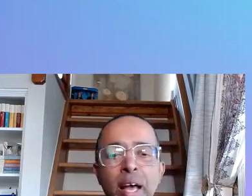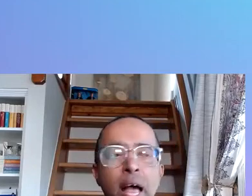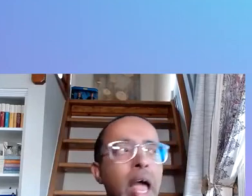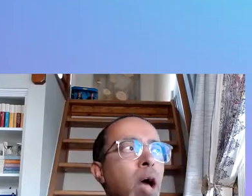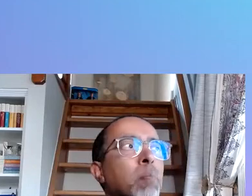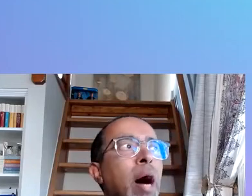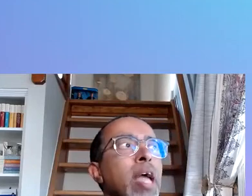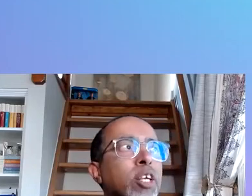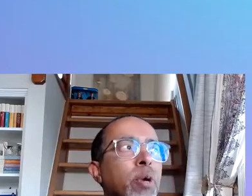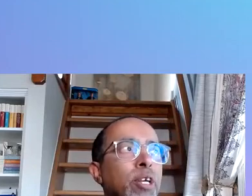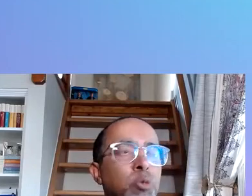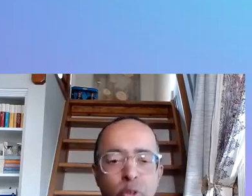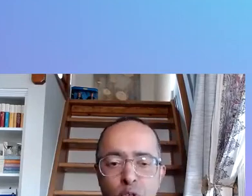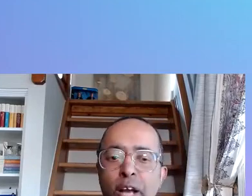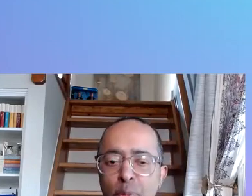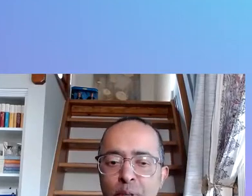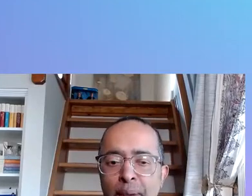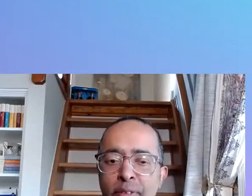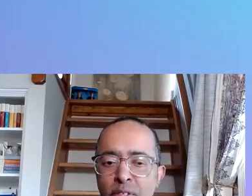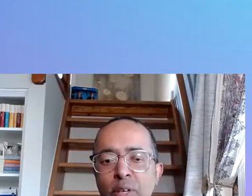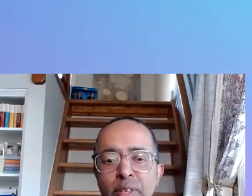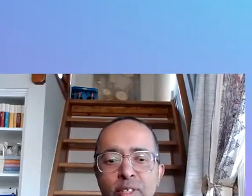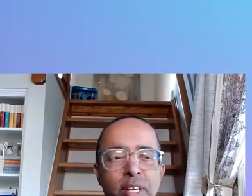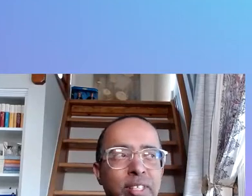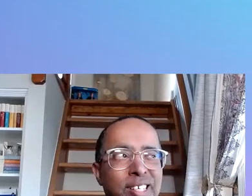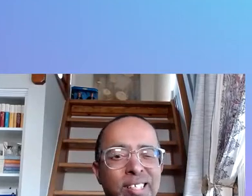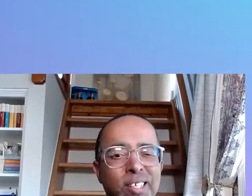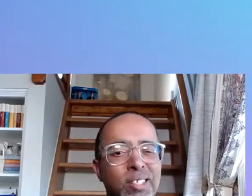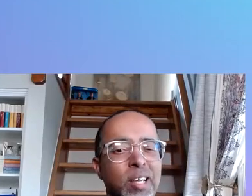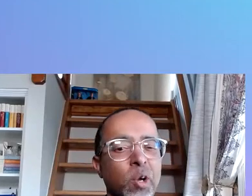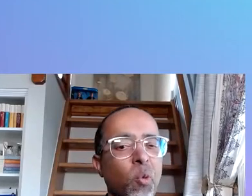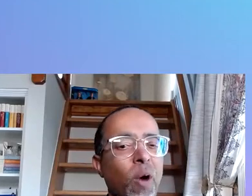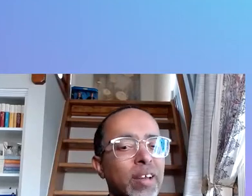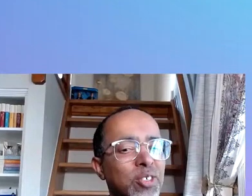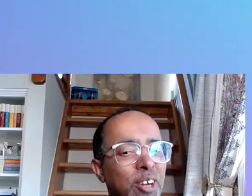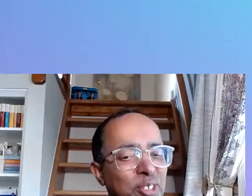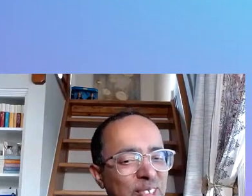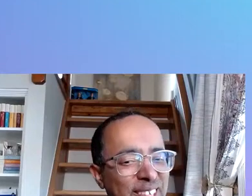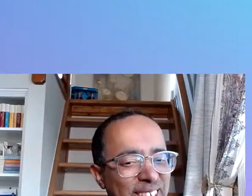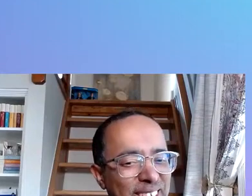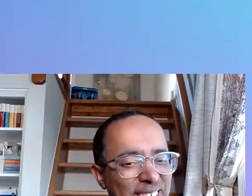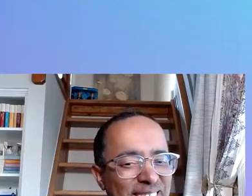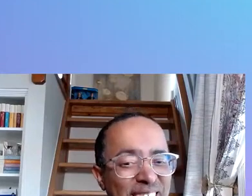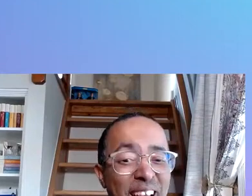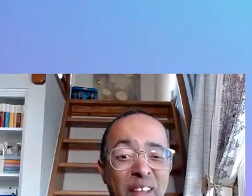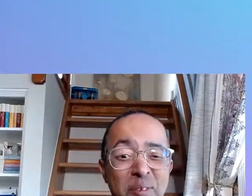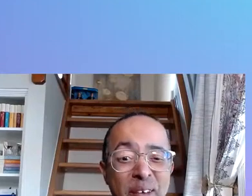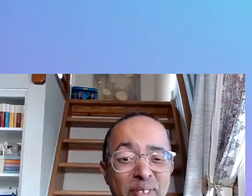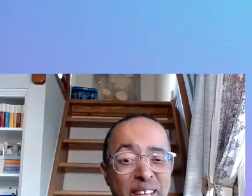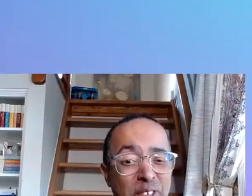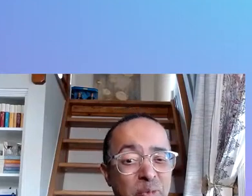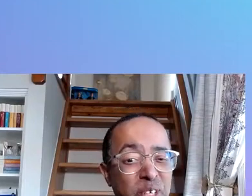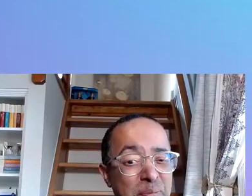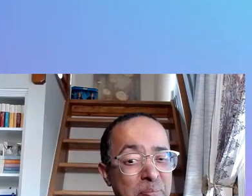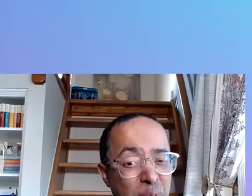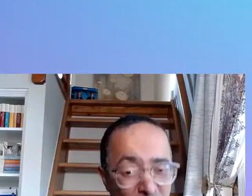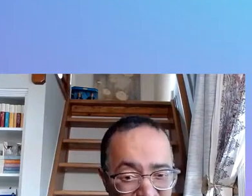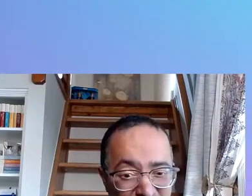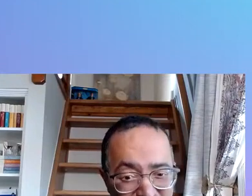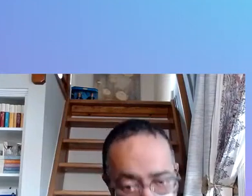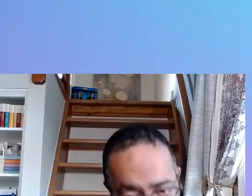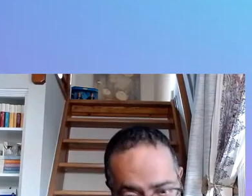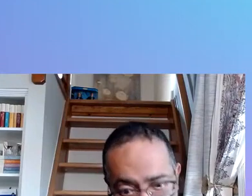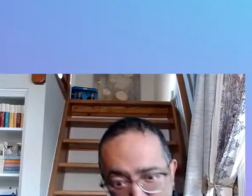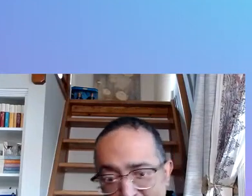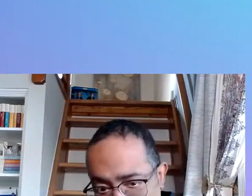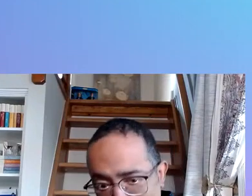right. My experience with trying to put math to some of these things is it doesn't take quite as long as you think it does. And the math doesn't have to really be perfect.